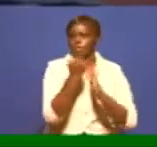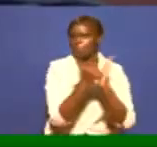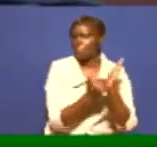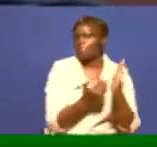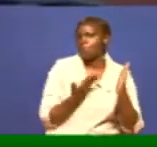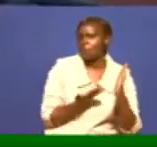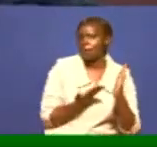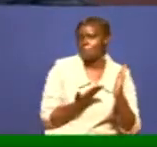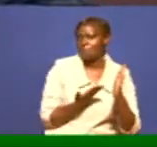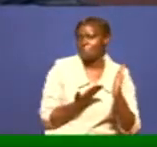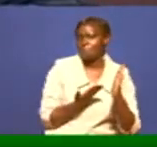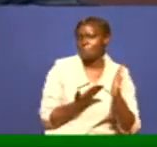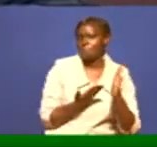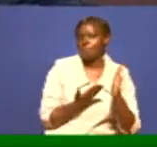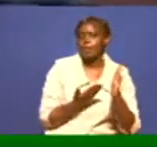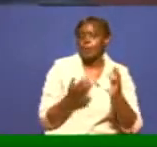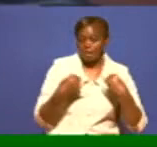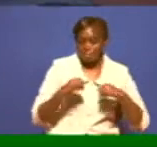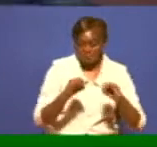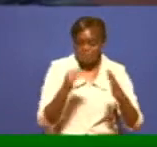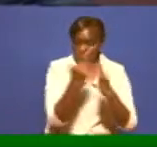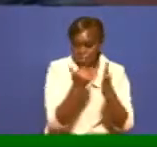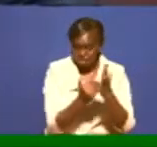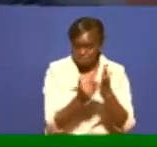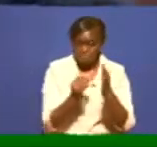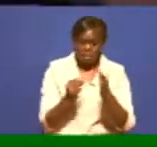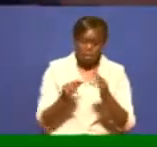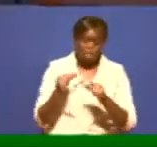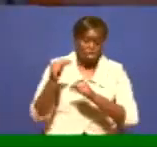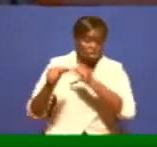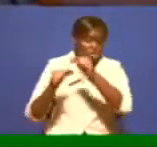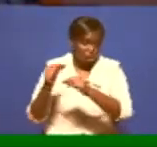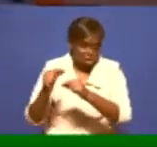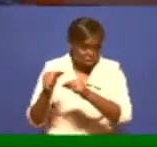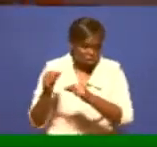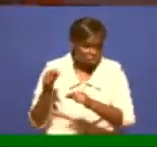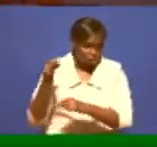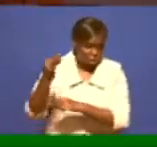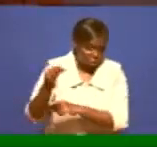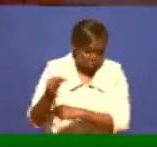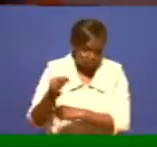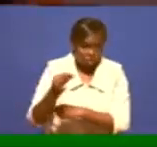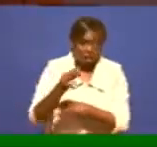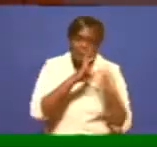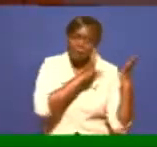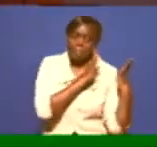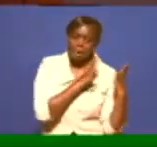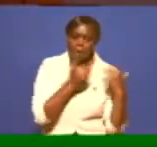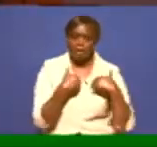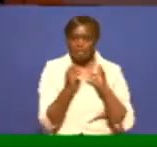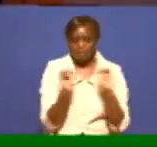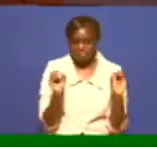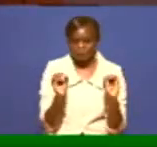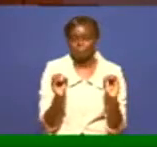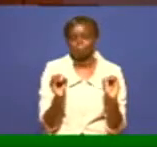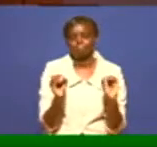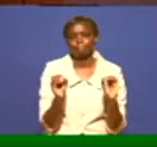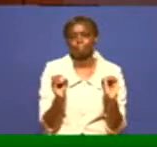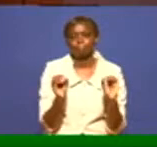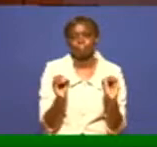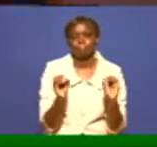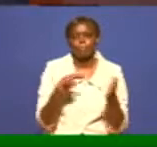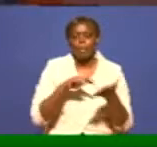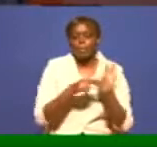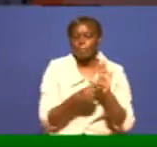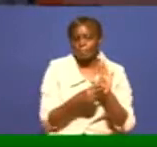and in that case, then the future generations will not be overburdened repaying loans which were not able to generate an income for the country. So we'll be